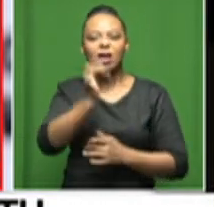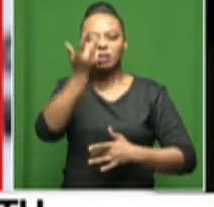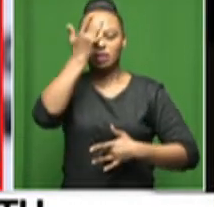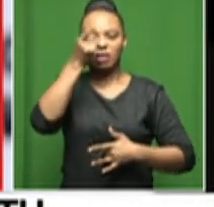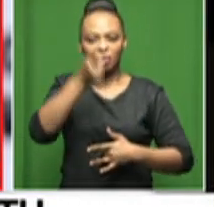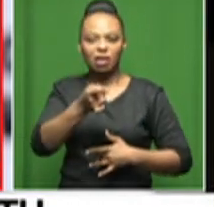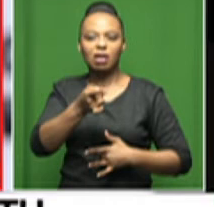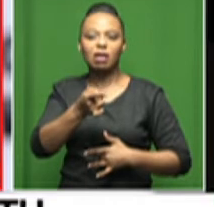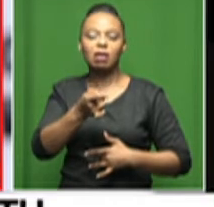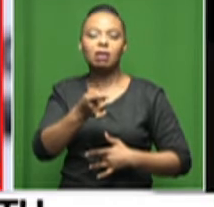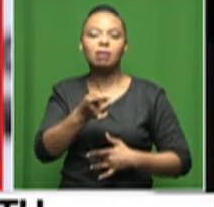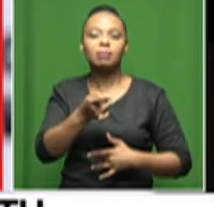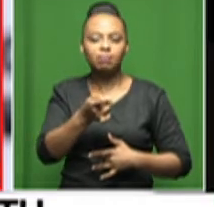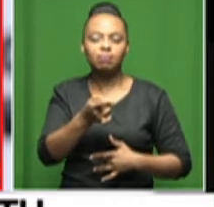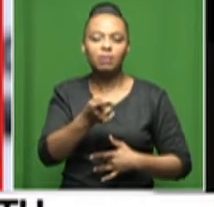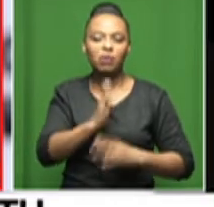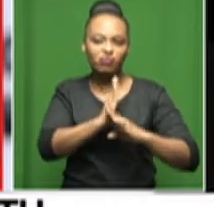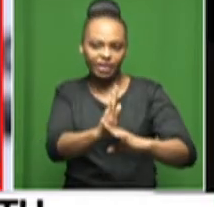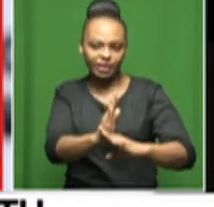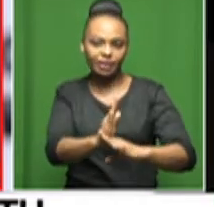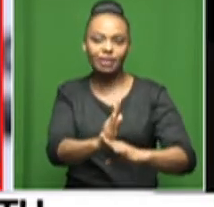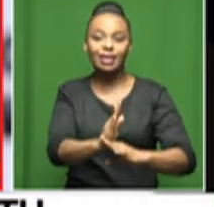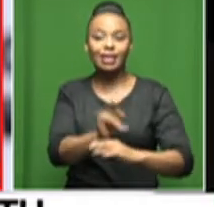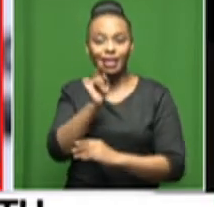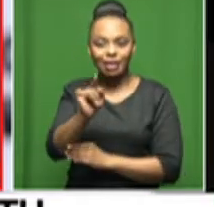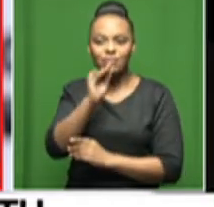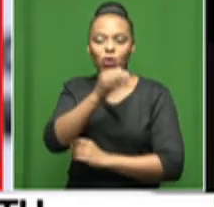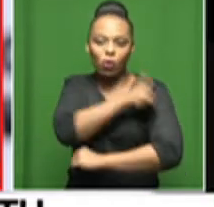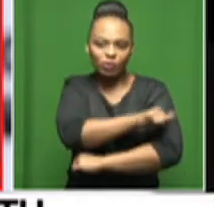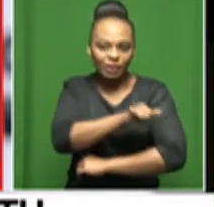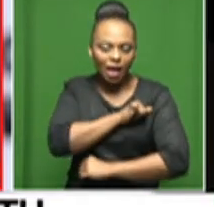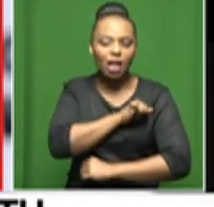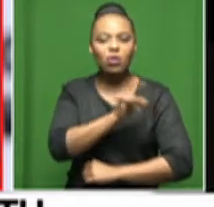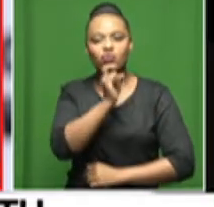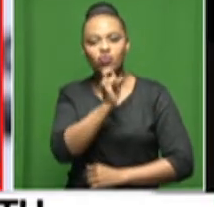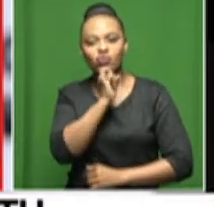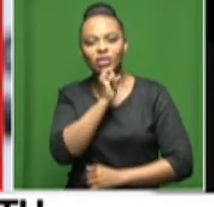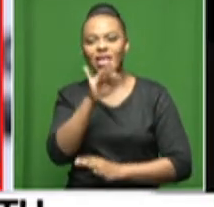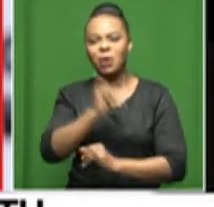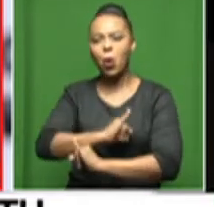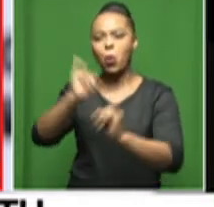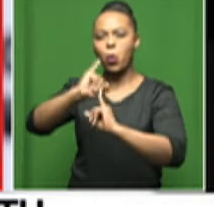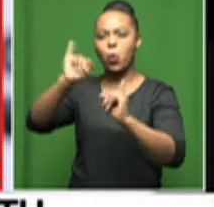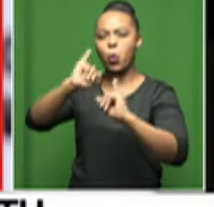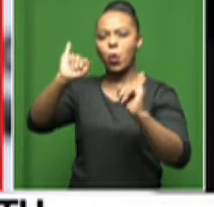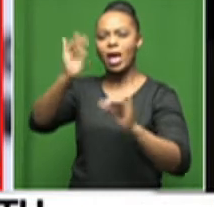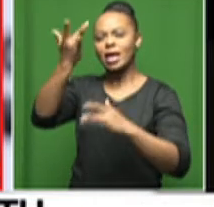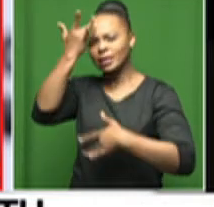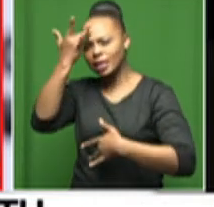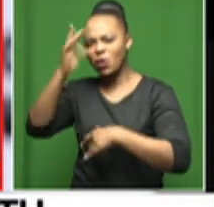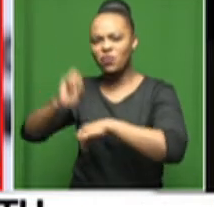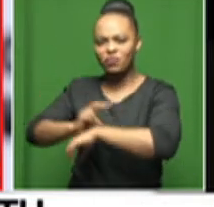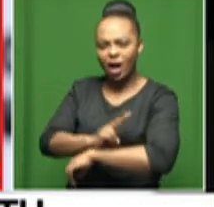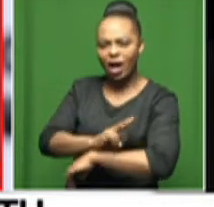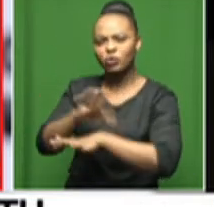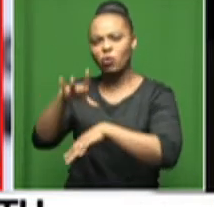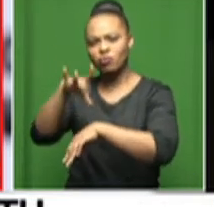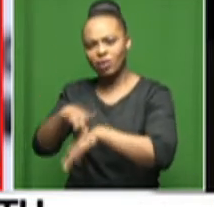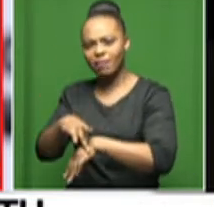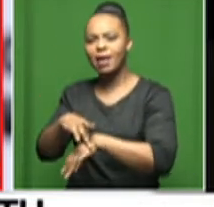of the vaccine that it will have on hospitalization, severe diseases, and death. Excuse